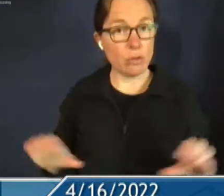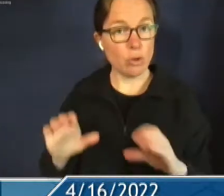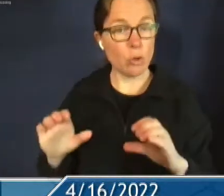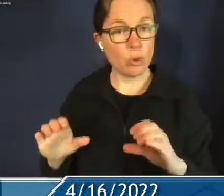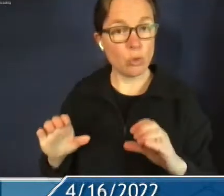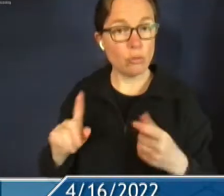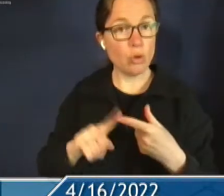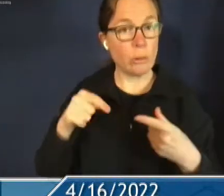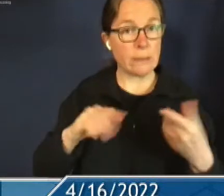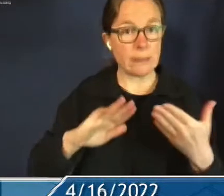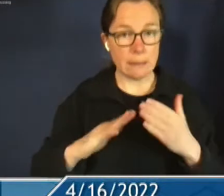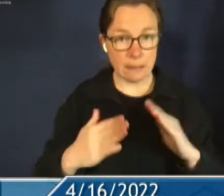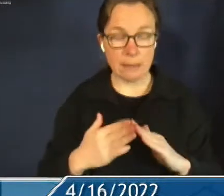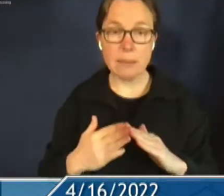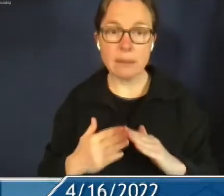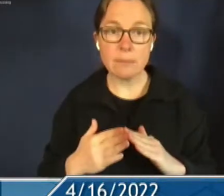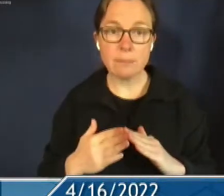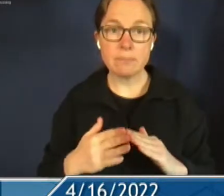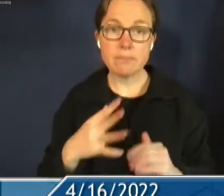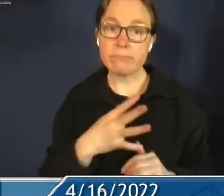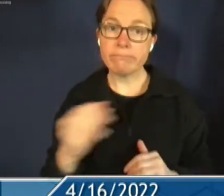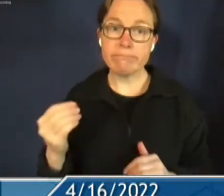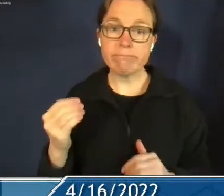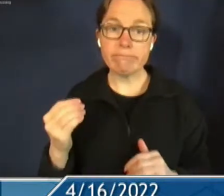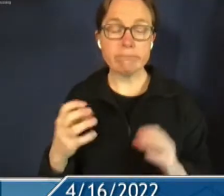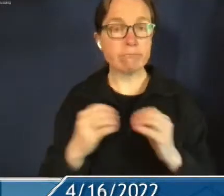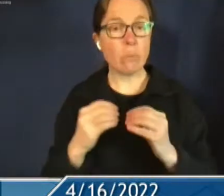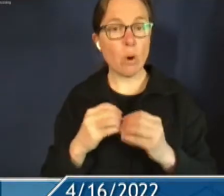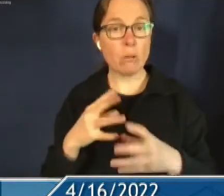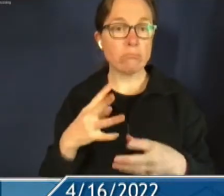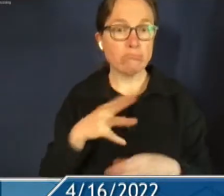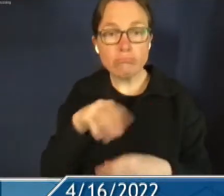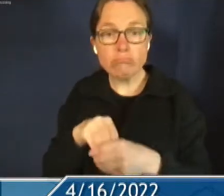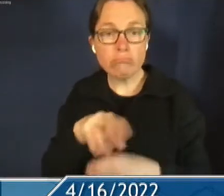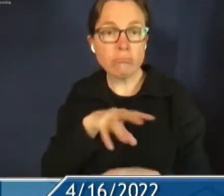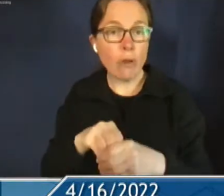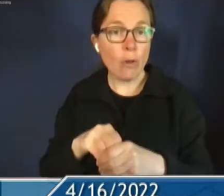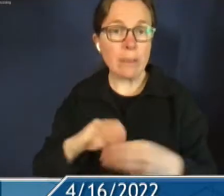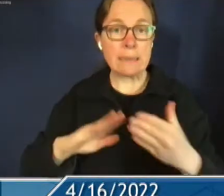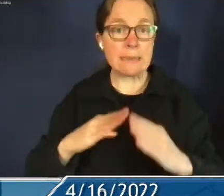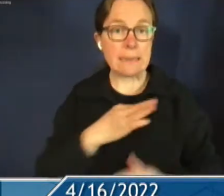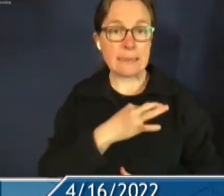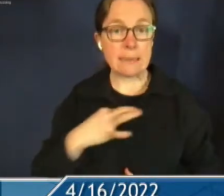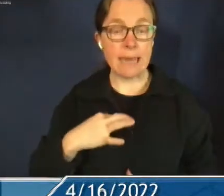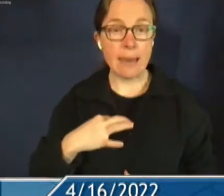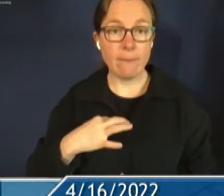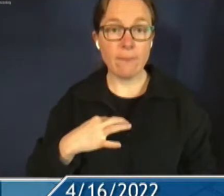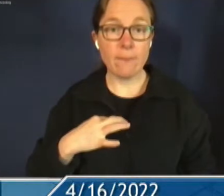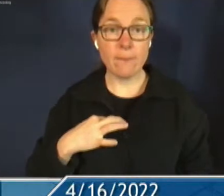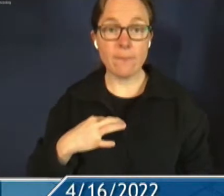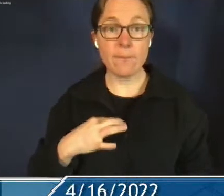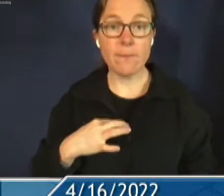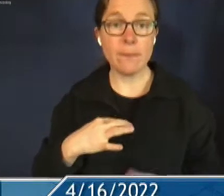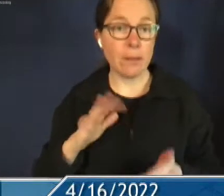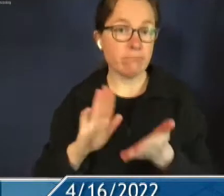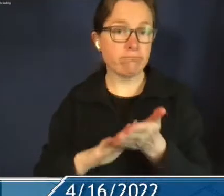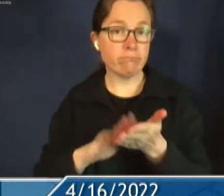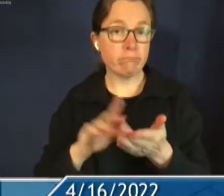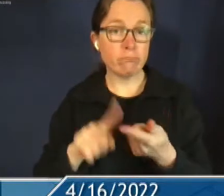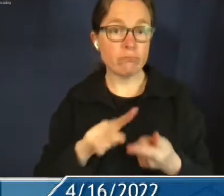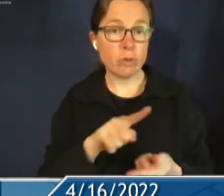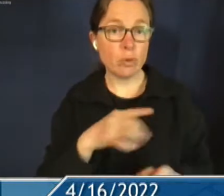city. And just the engagement of the city staff. I commend the staff, and